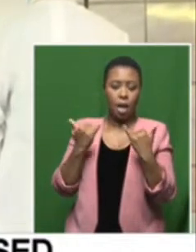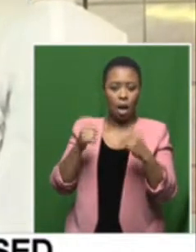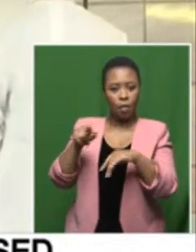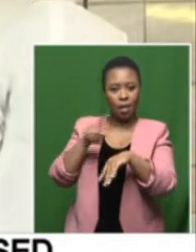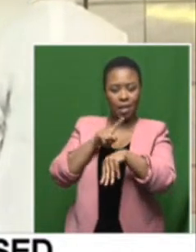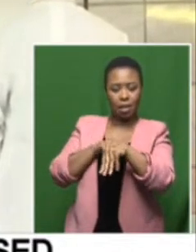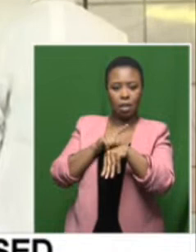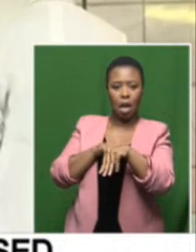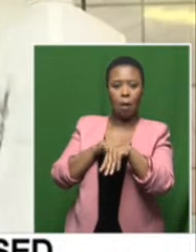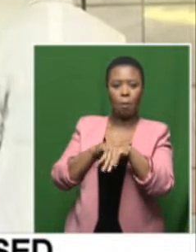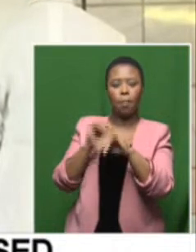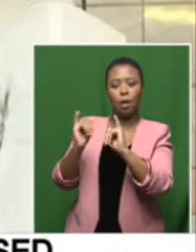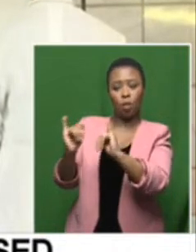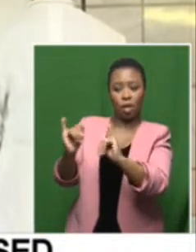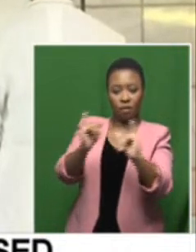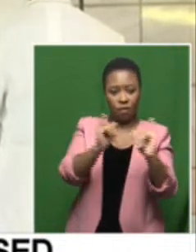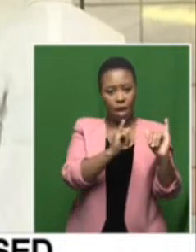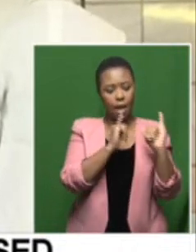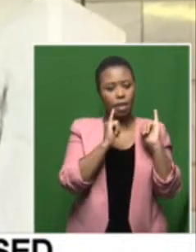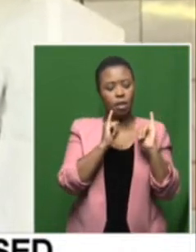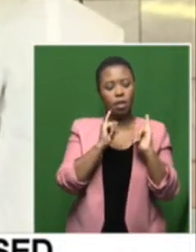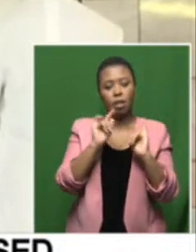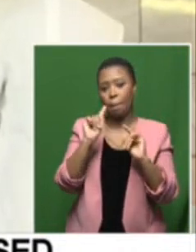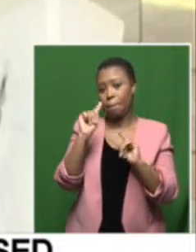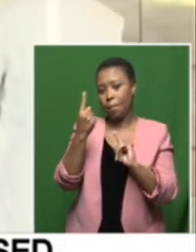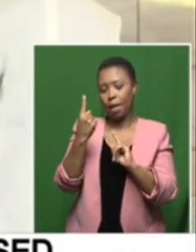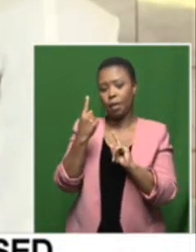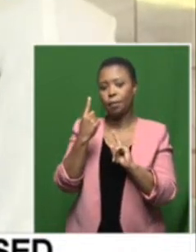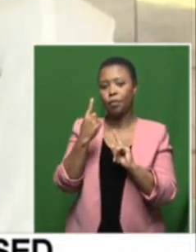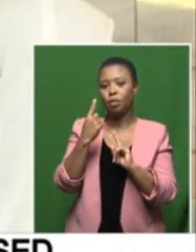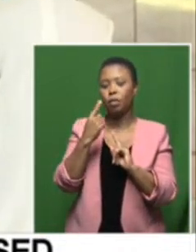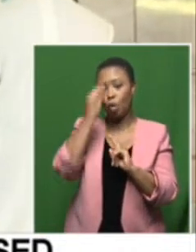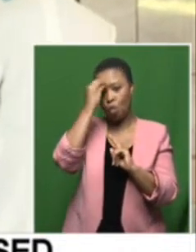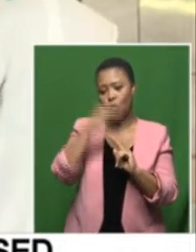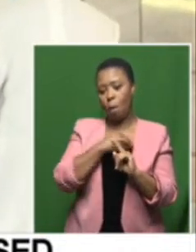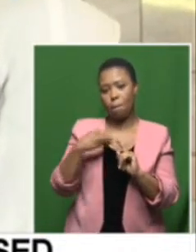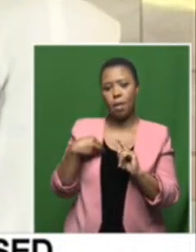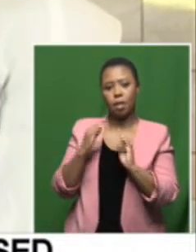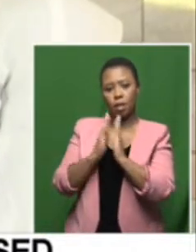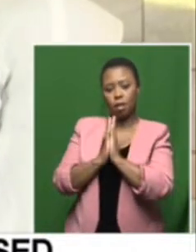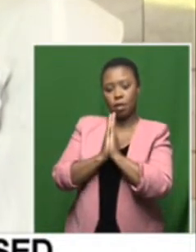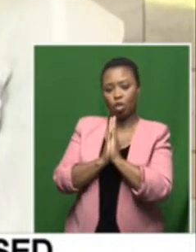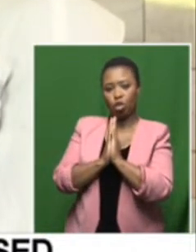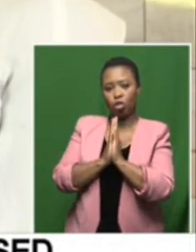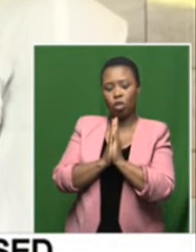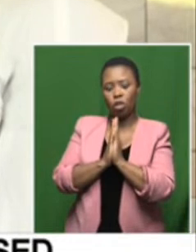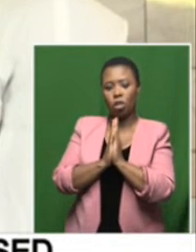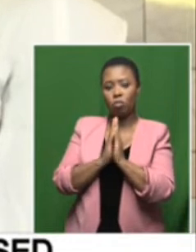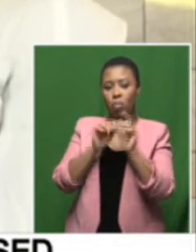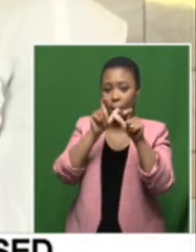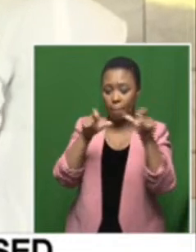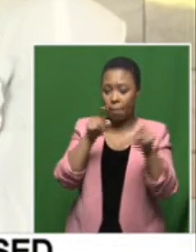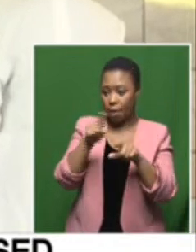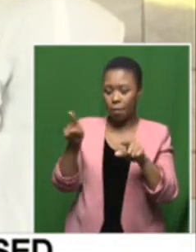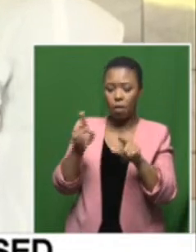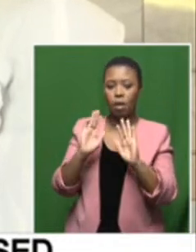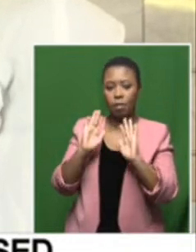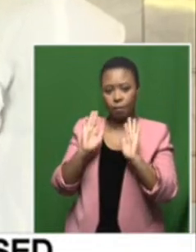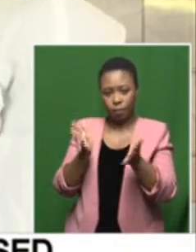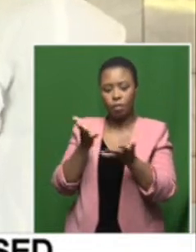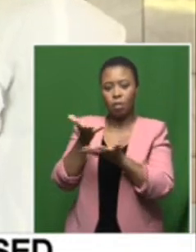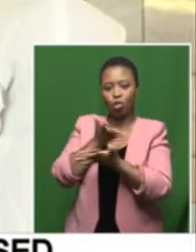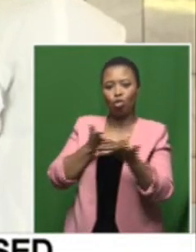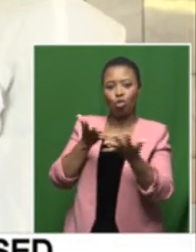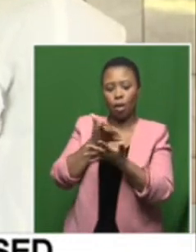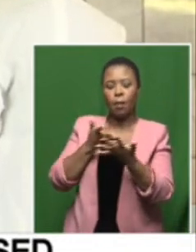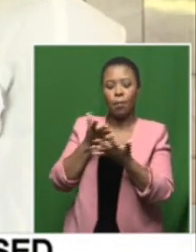all only Catholics to receive communion. And Catholics that have prepared